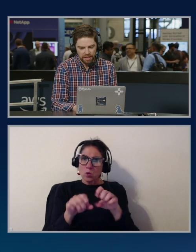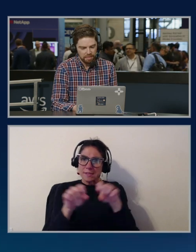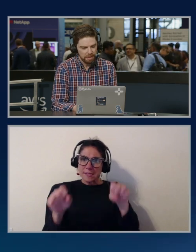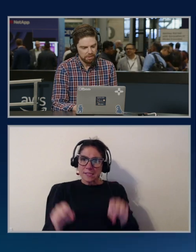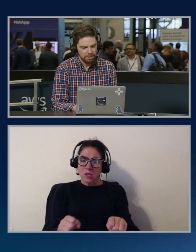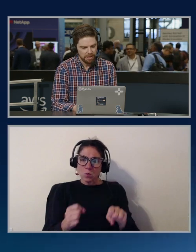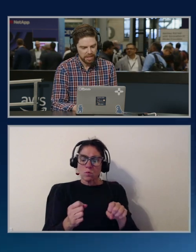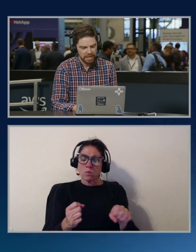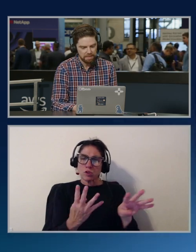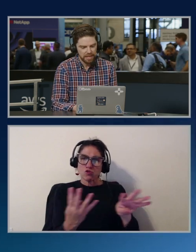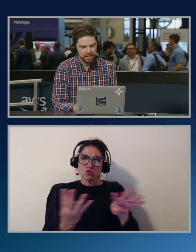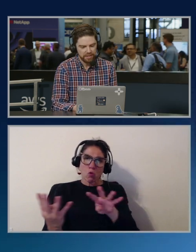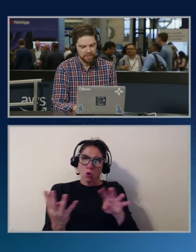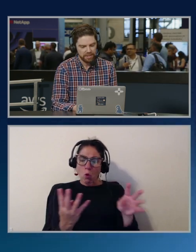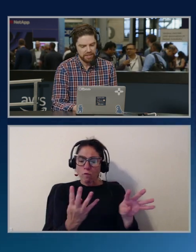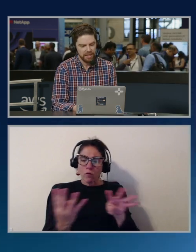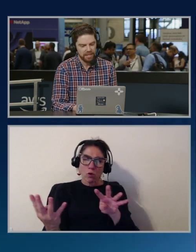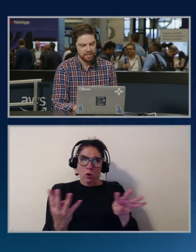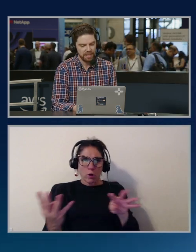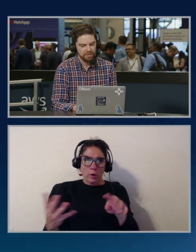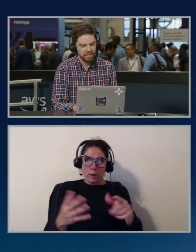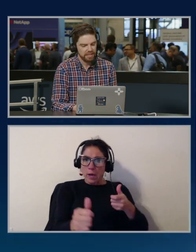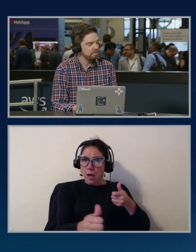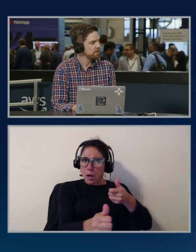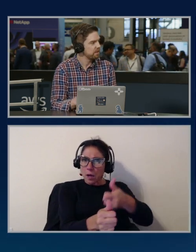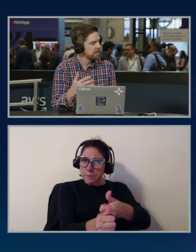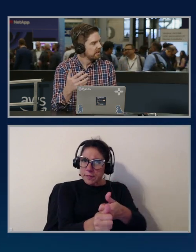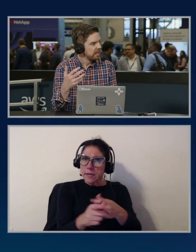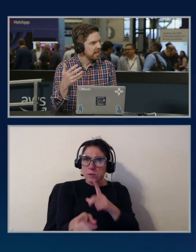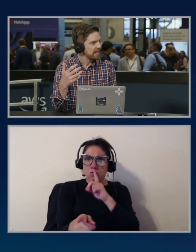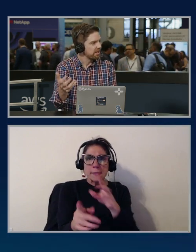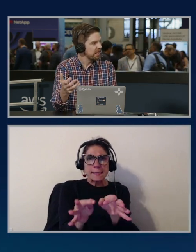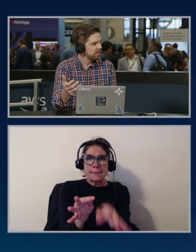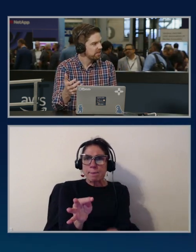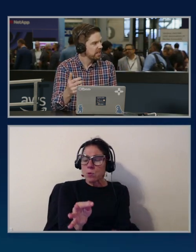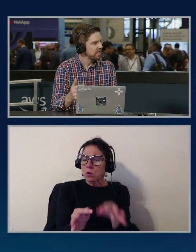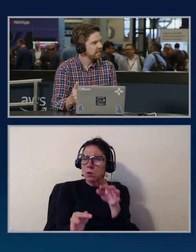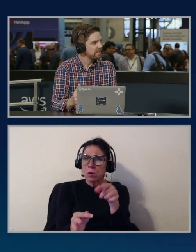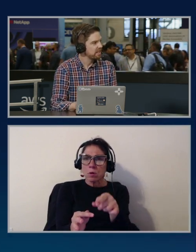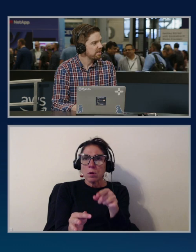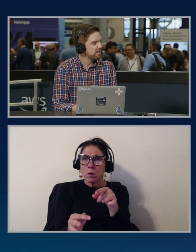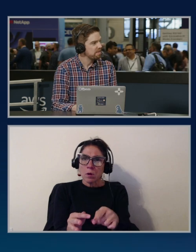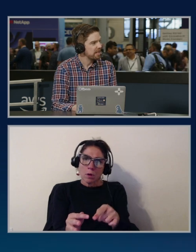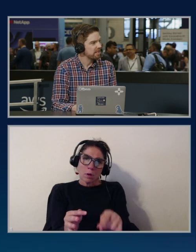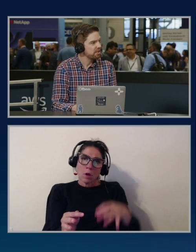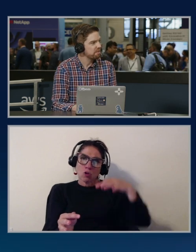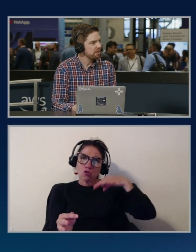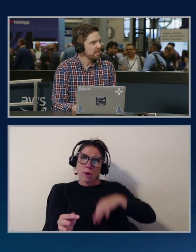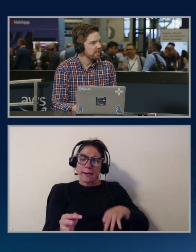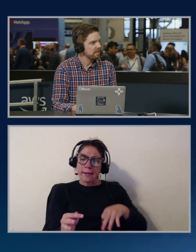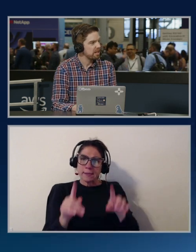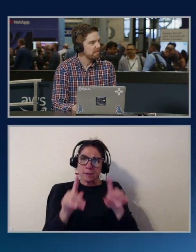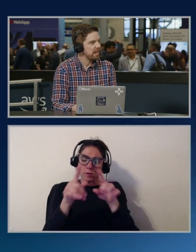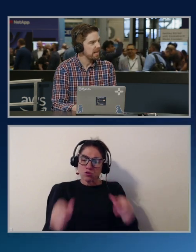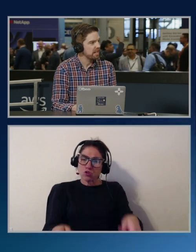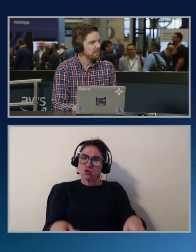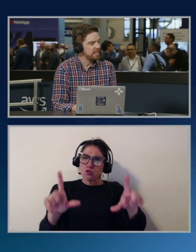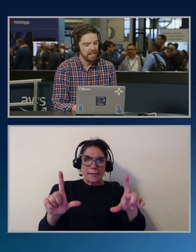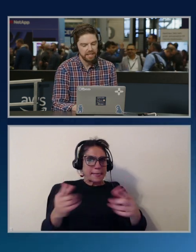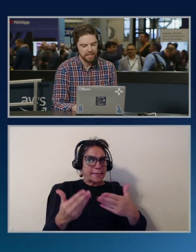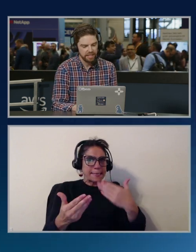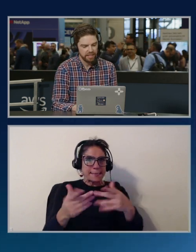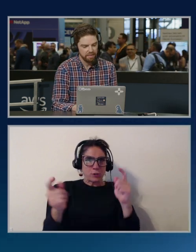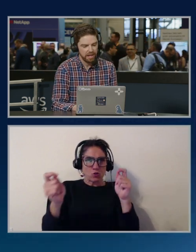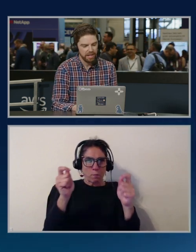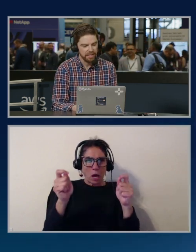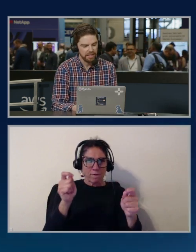over. Maybe we want to make updates. So there's a really simple CRUD screen, that makes it super easy to modify any of the